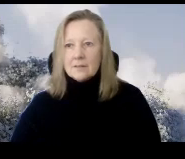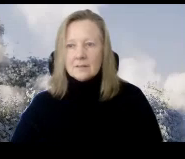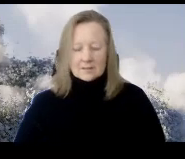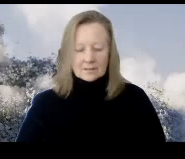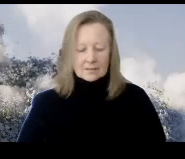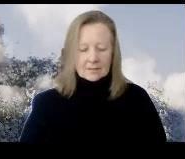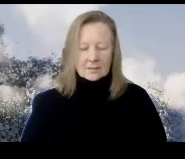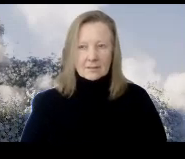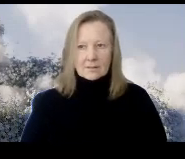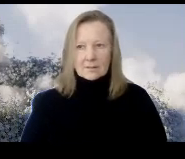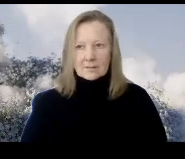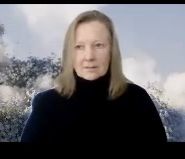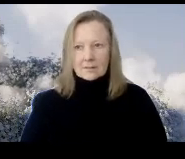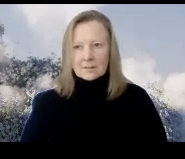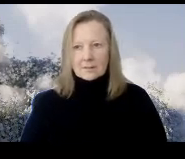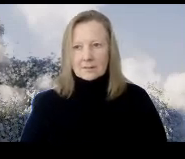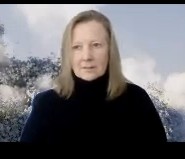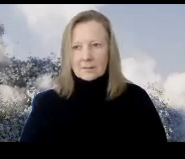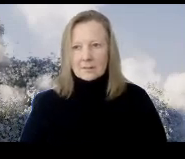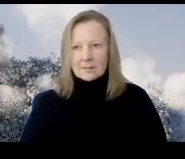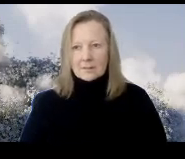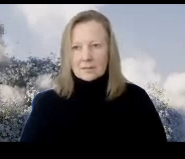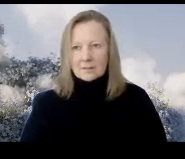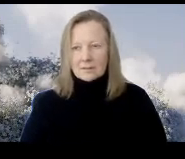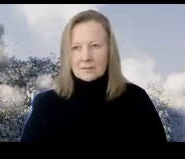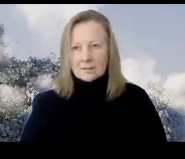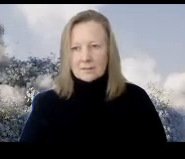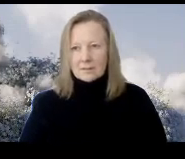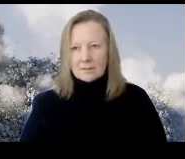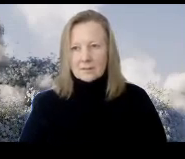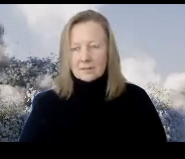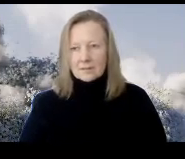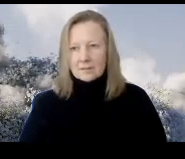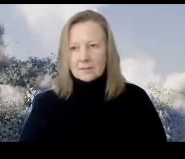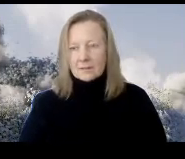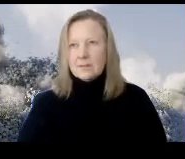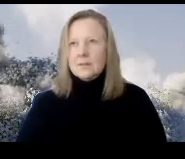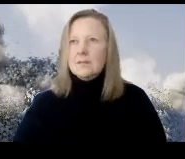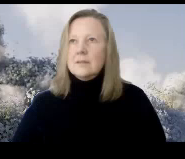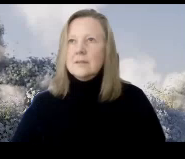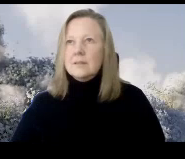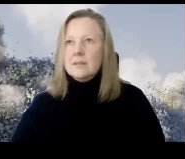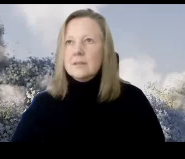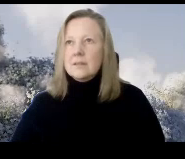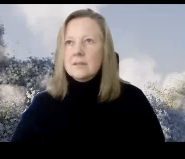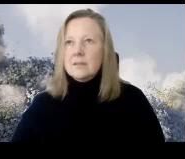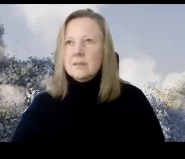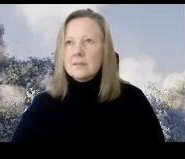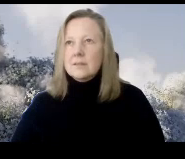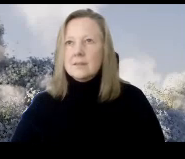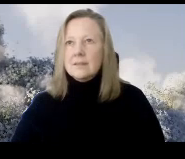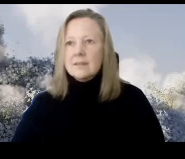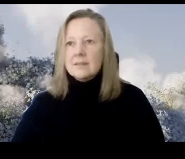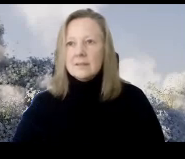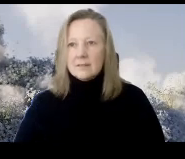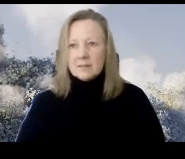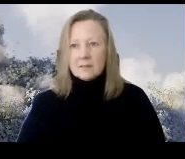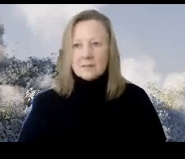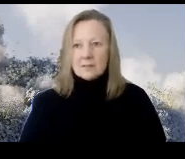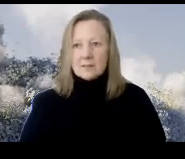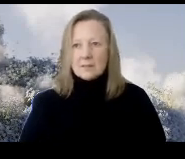I think Luna, we have a time for Q&A. Yeah. Yes, we do. Thank you very much, Caroline and Rebecca, for